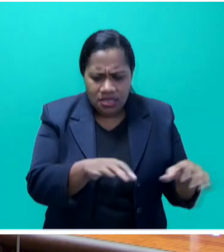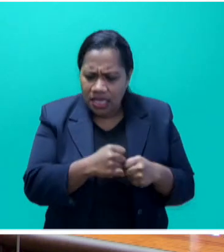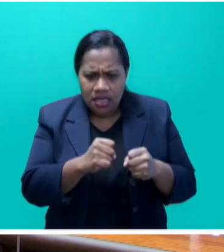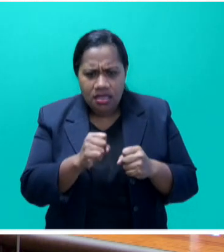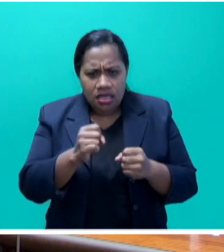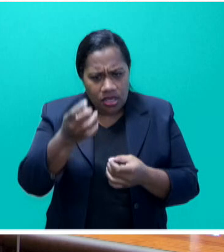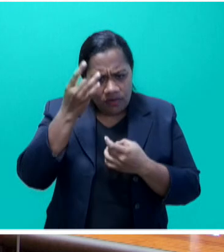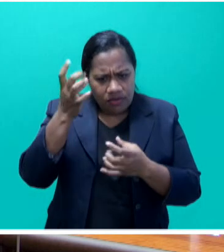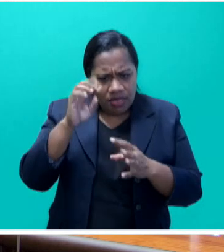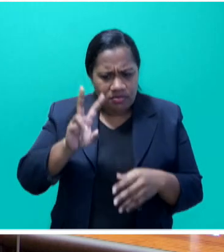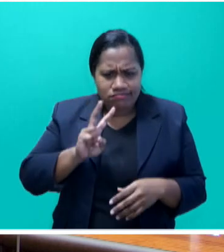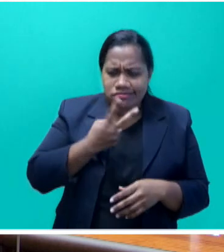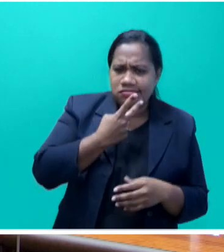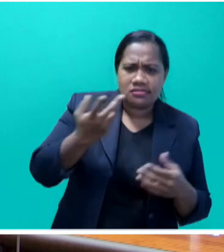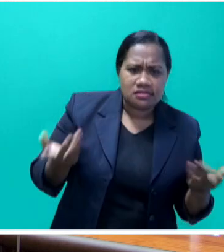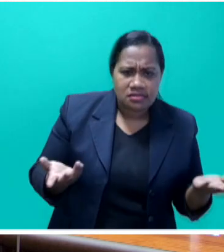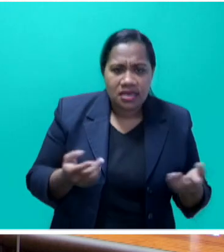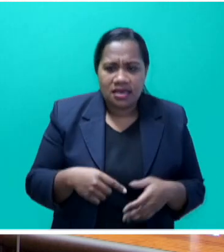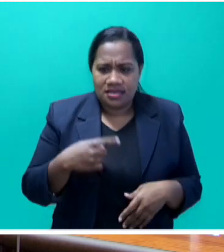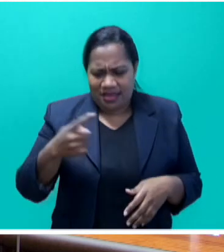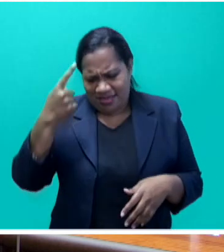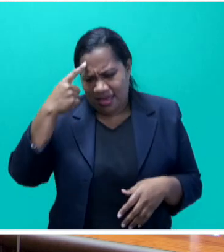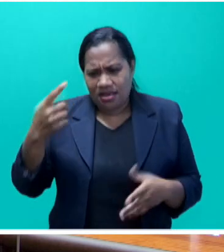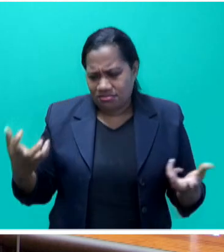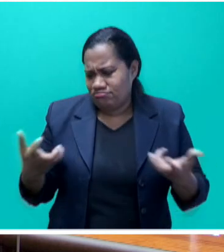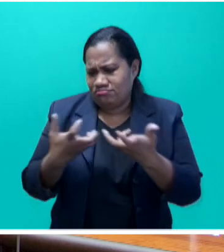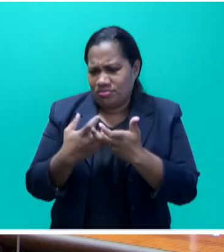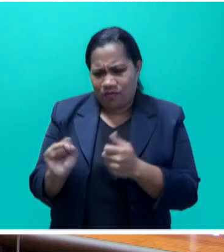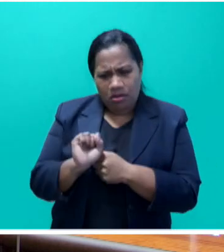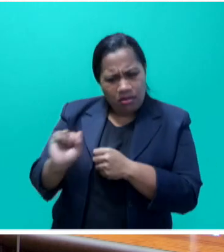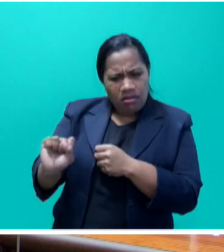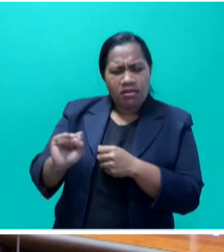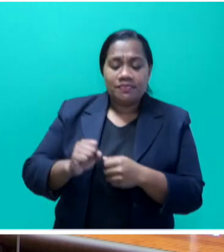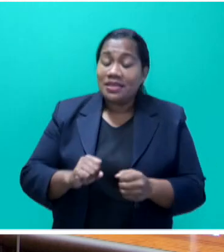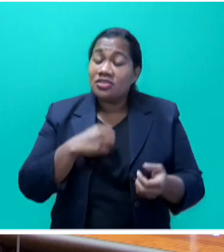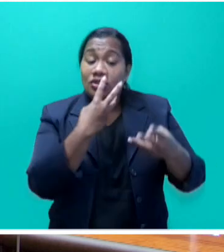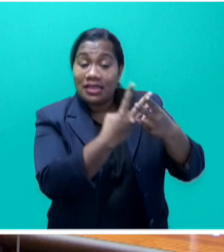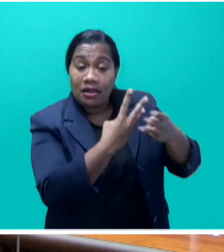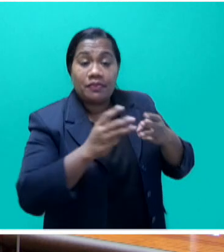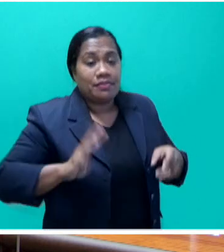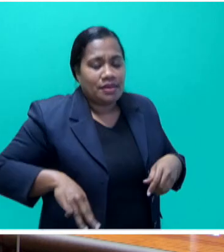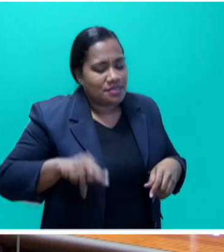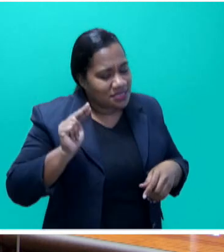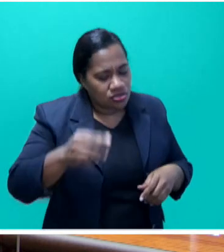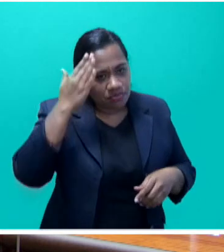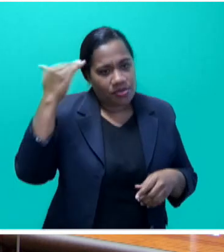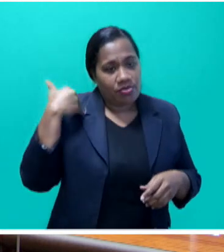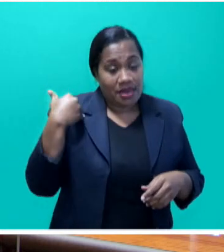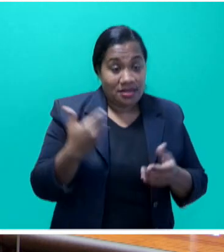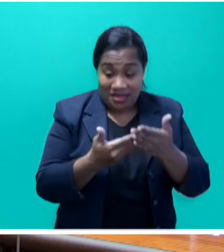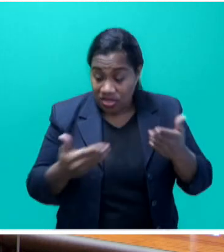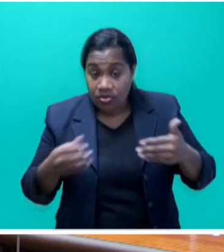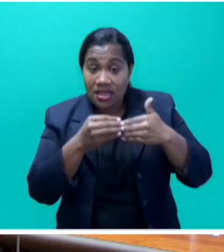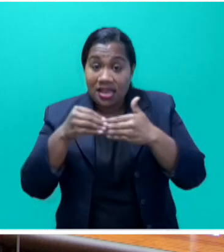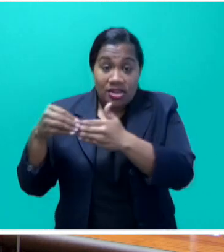they think is relevant for their particular cause. The SUDELPA members need to be reminded that during the leadership of